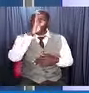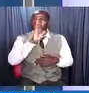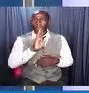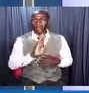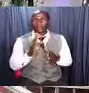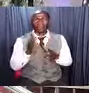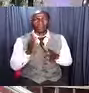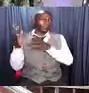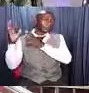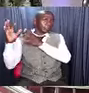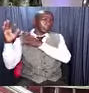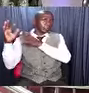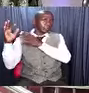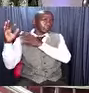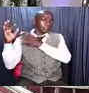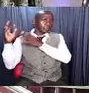God?